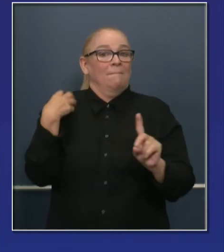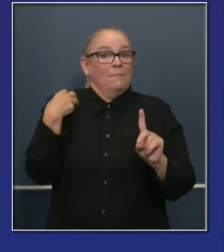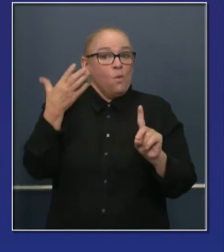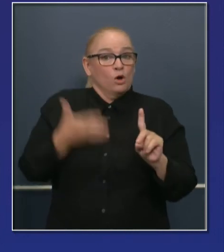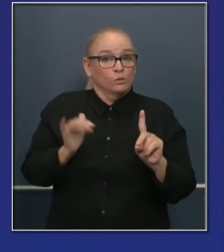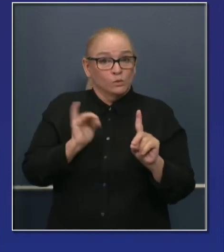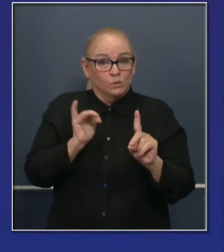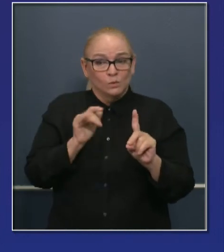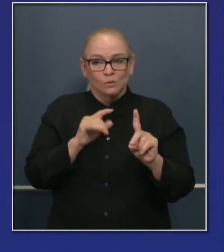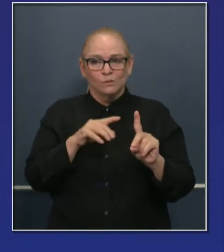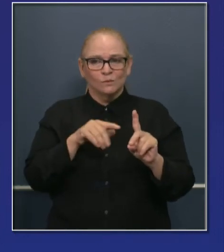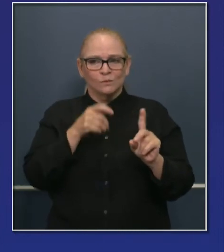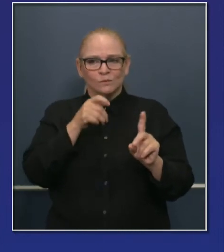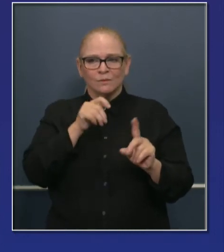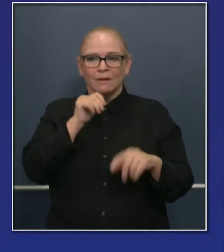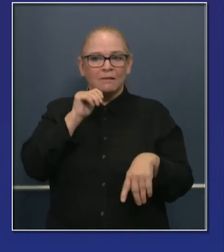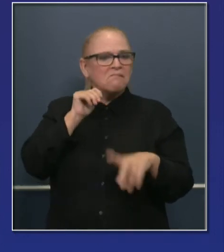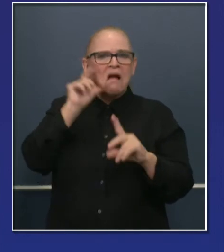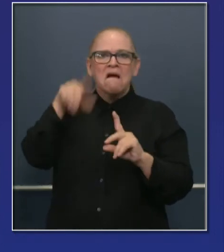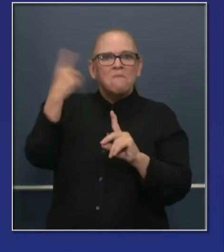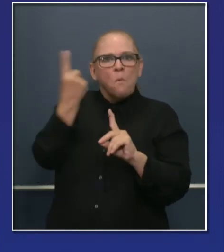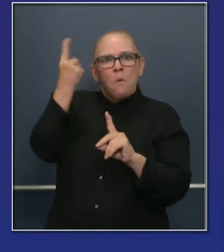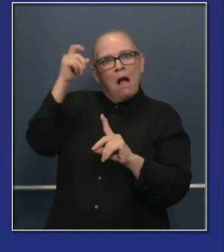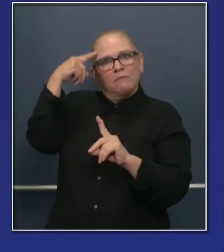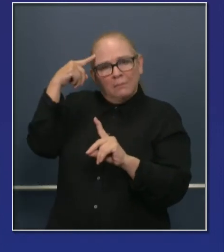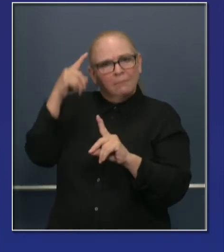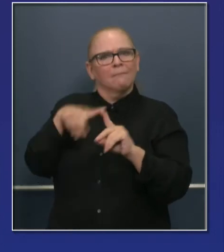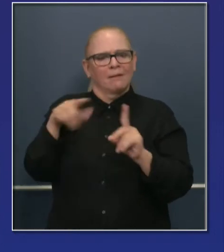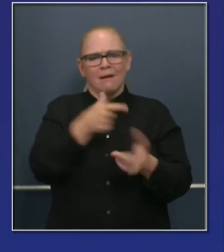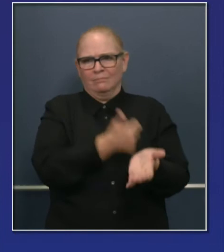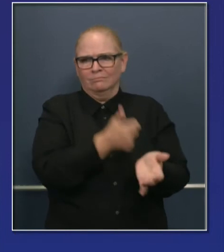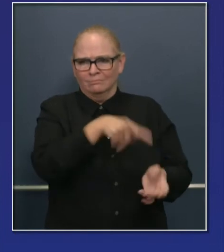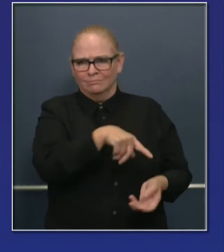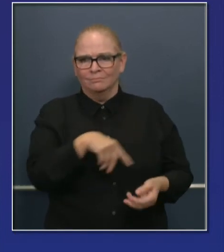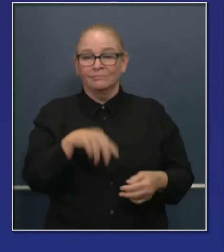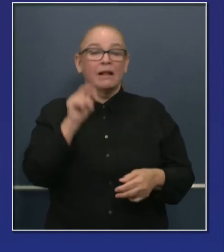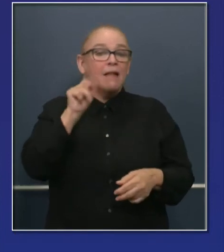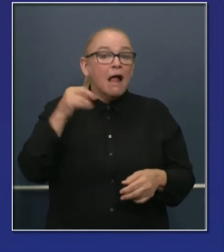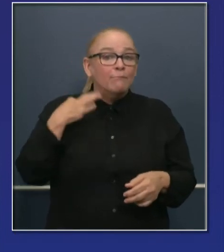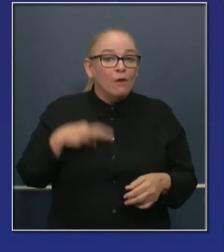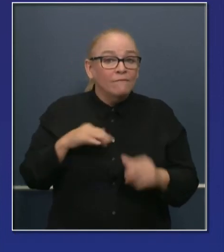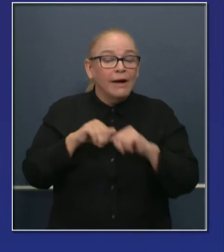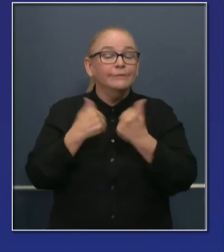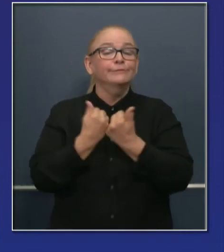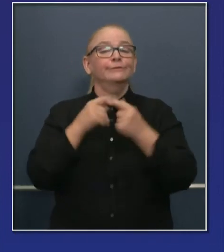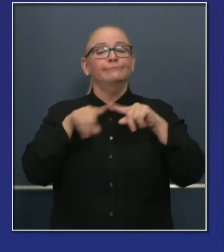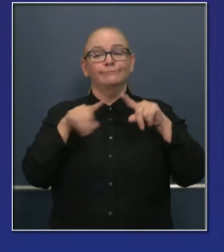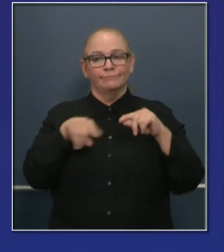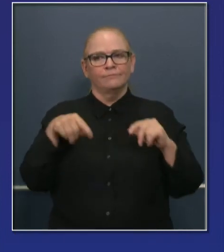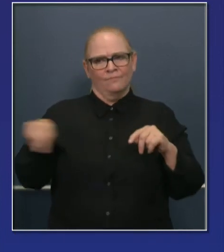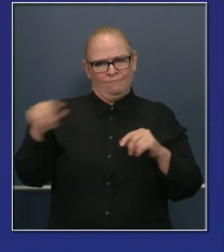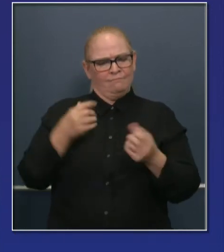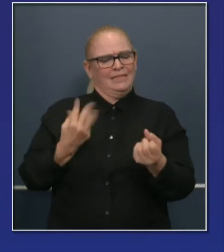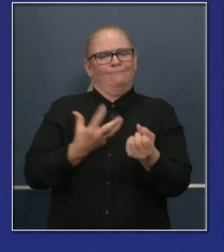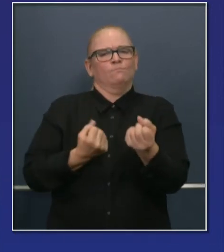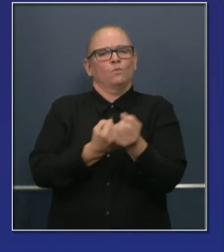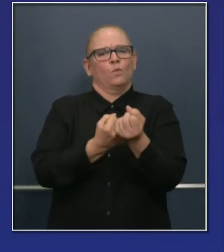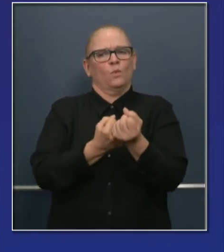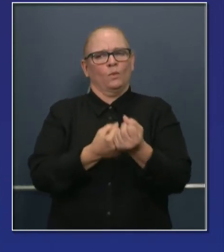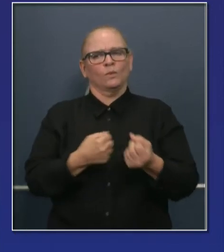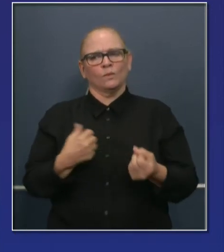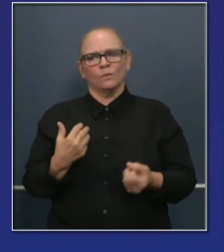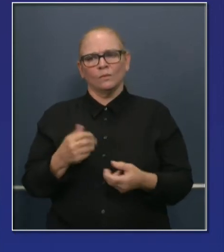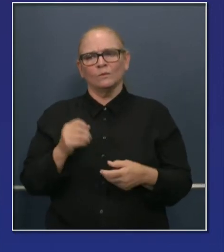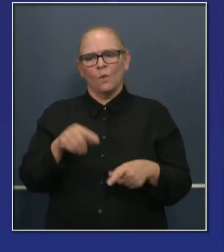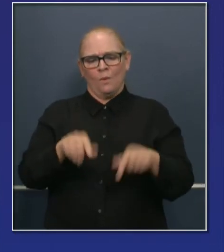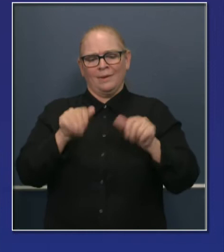non-governmental organizations, nonprofits, NGOs, to, again, build capacity and build our collective